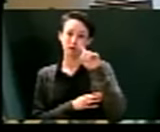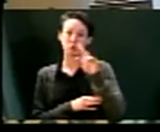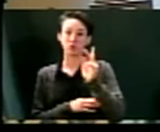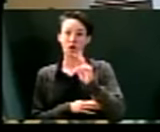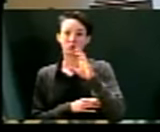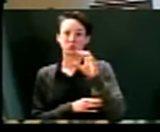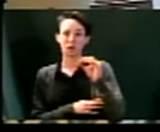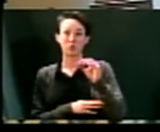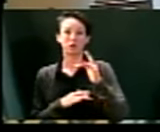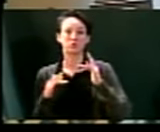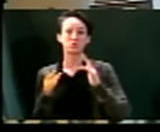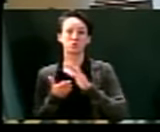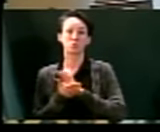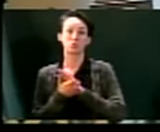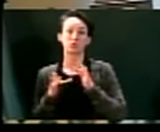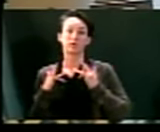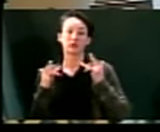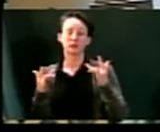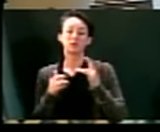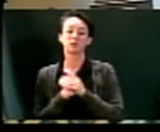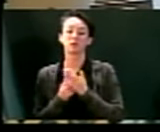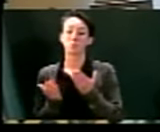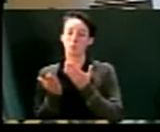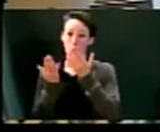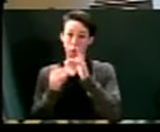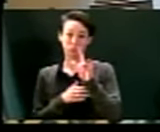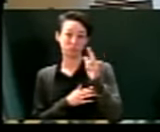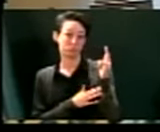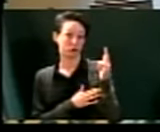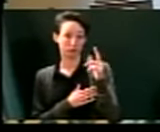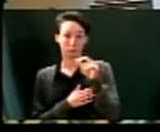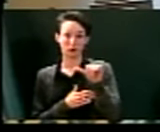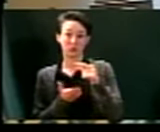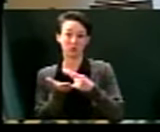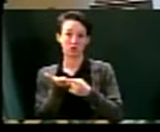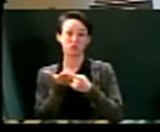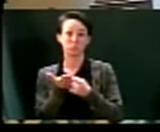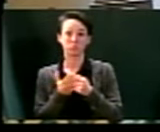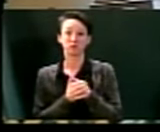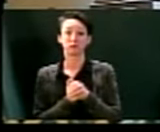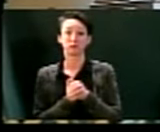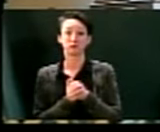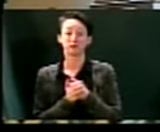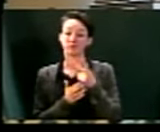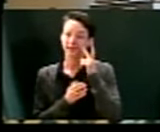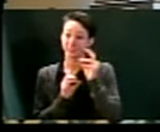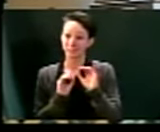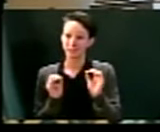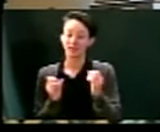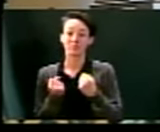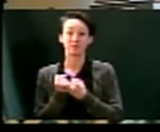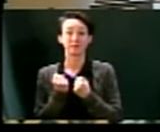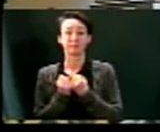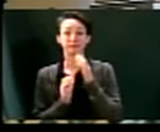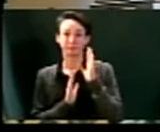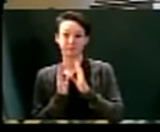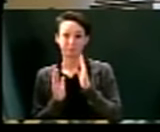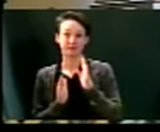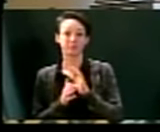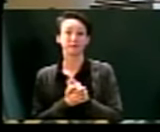Second. Motion by Mr. Norman, seconded by Ms. Horn. Any discussion on this item? Seeing none, all in favor say